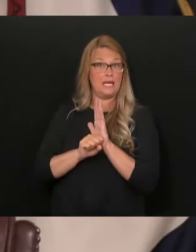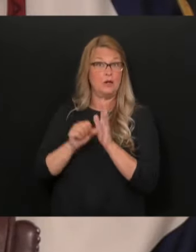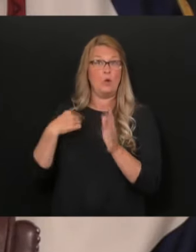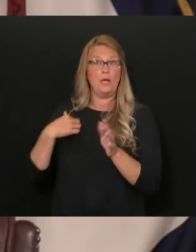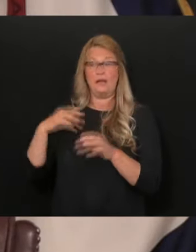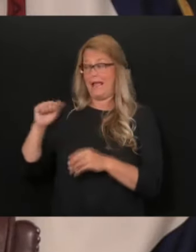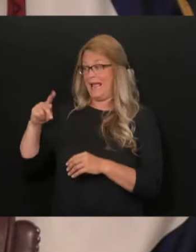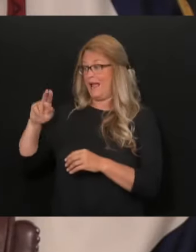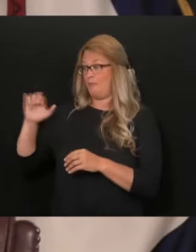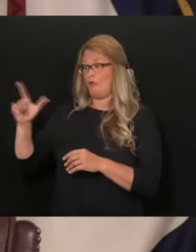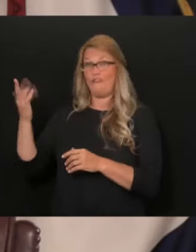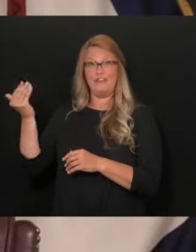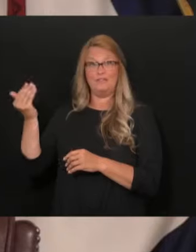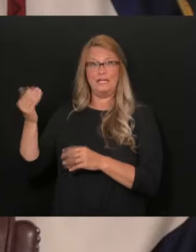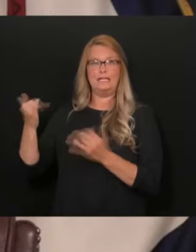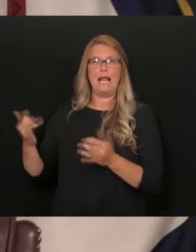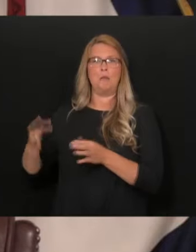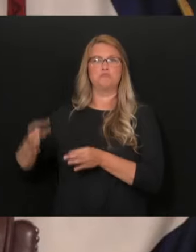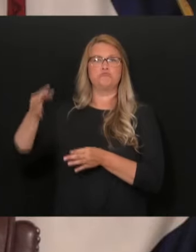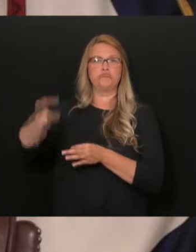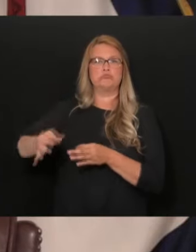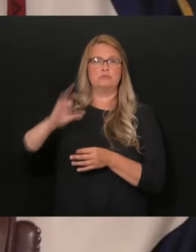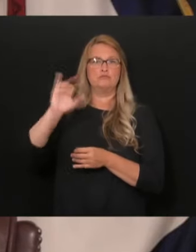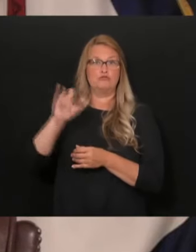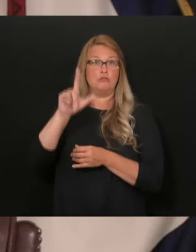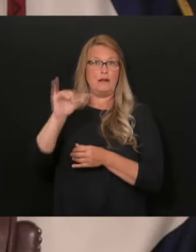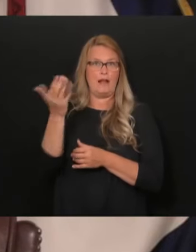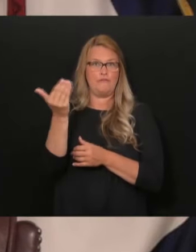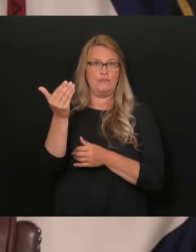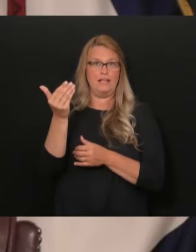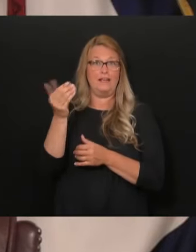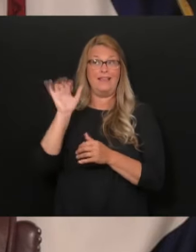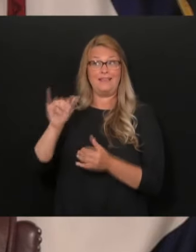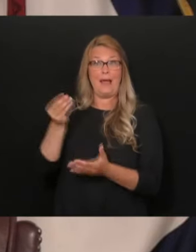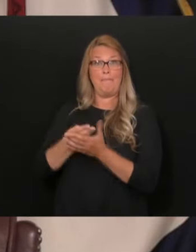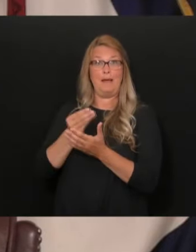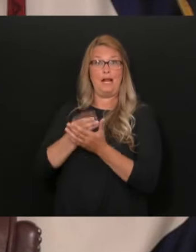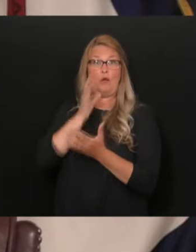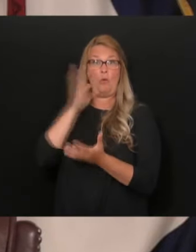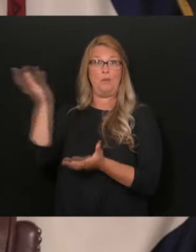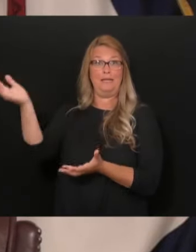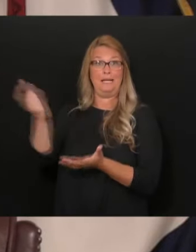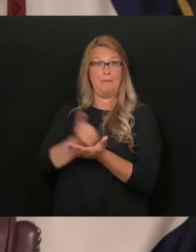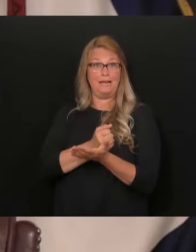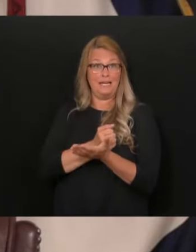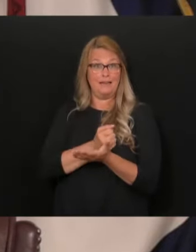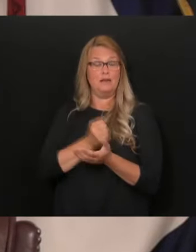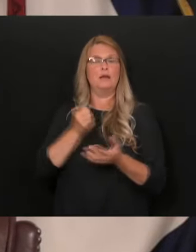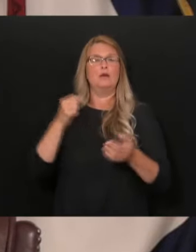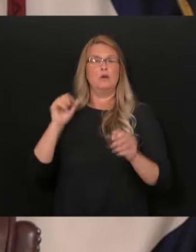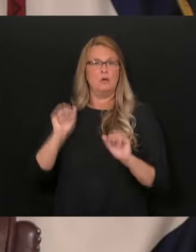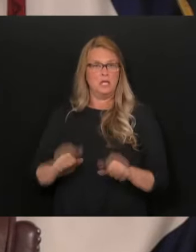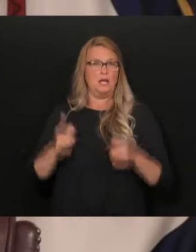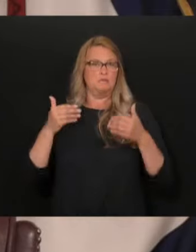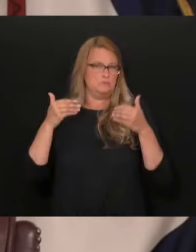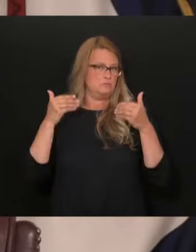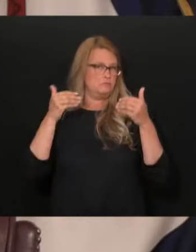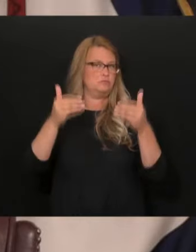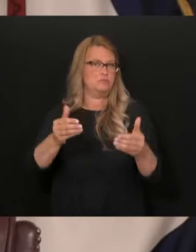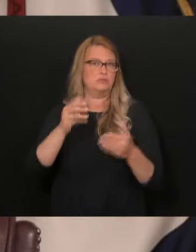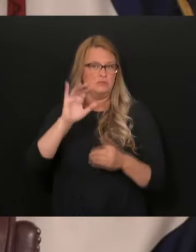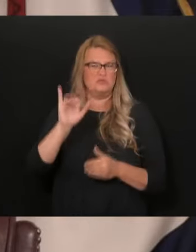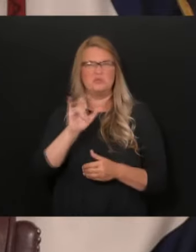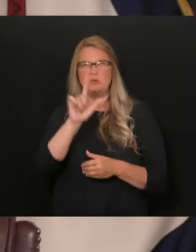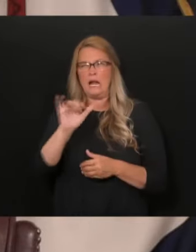July 15th. That's going to get us off and going in 2021, and it's going to absolutely